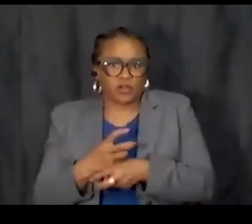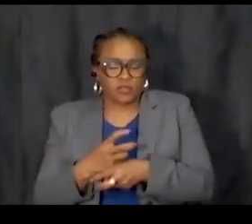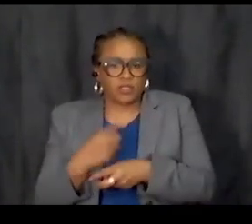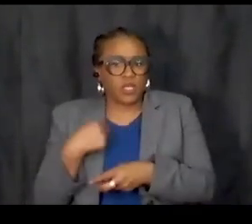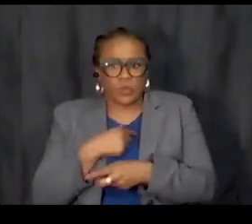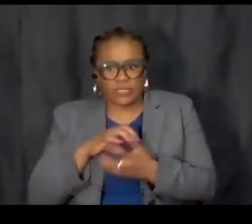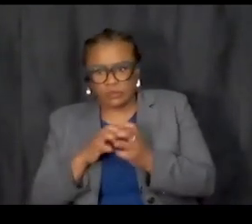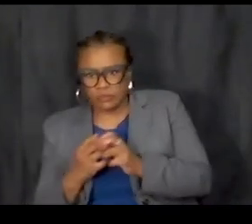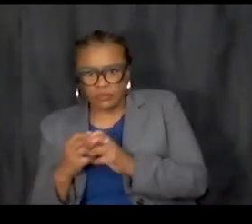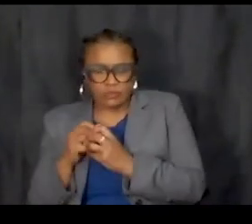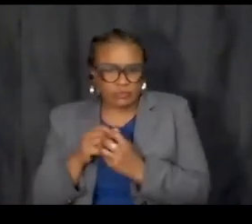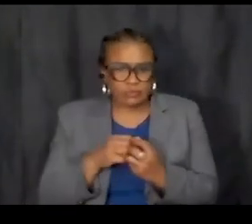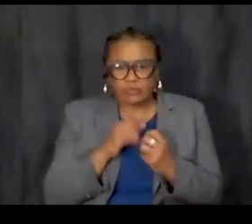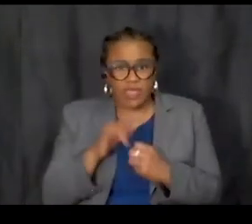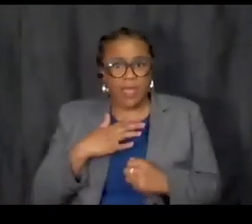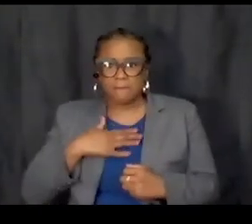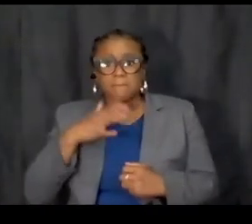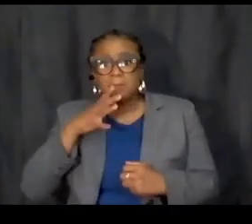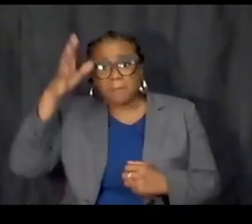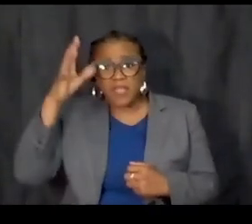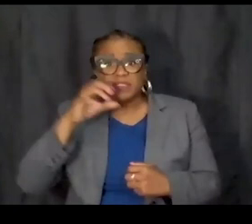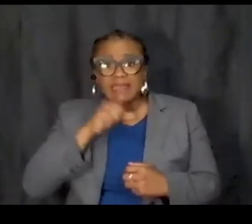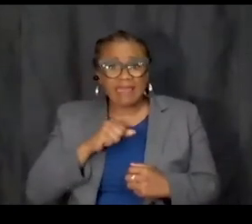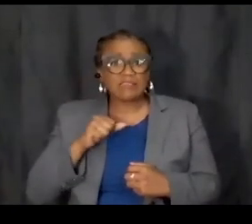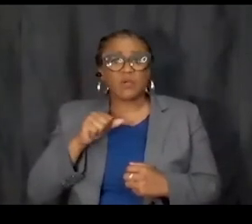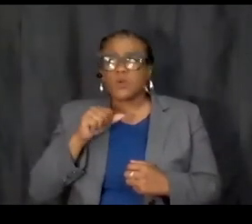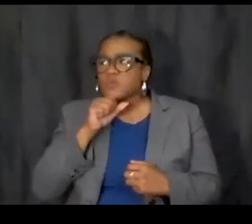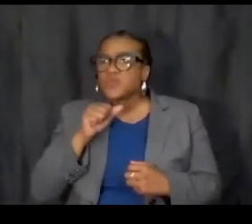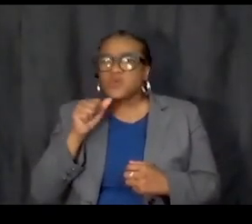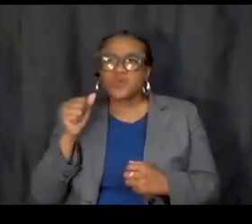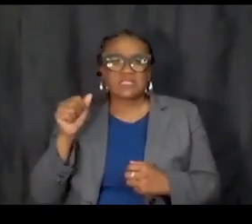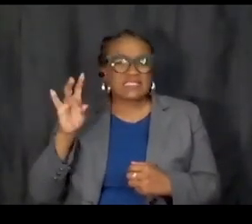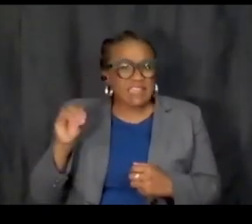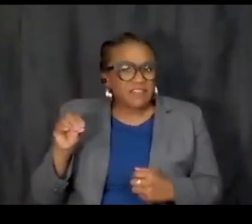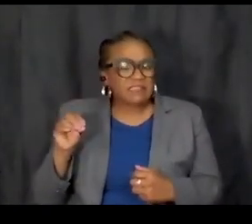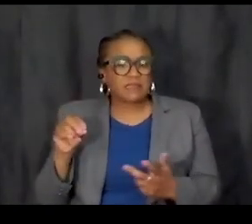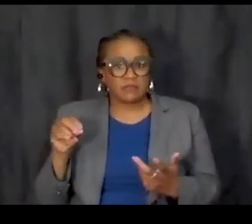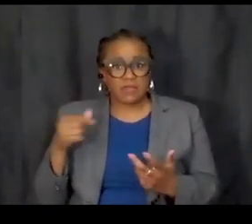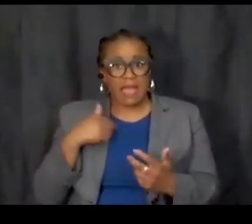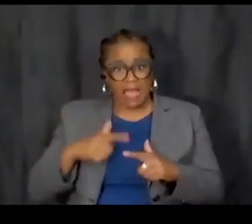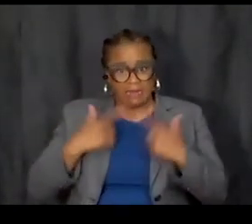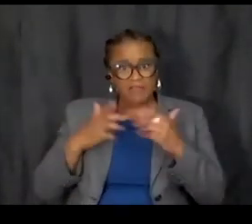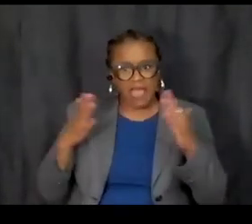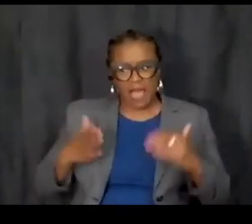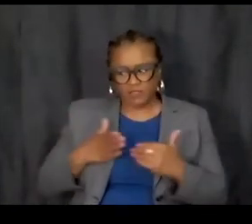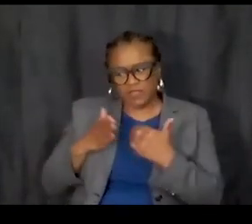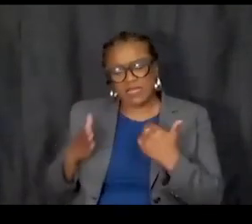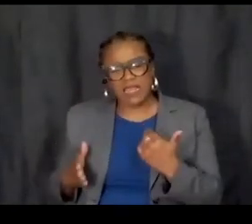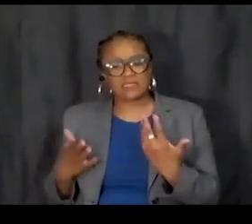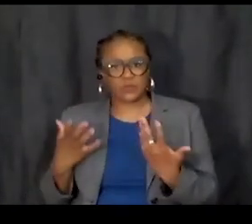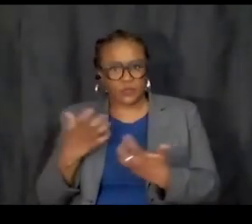today. And my parents are in their late 70s, and I live in a house next to them that we thankfully, by grace, were able to rebuild after a